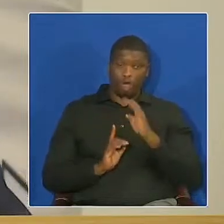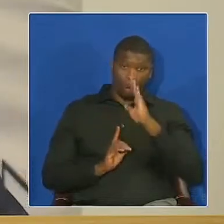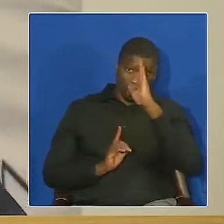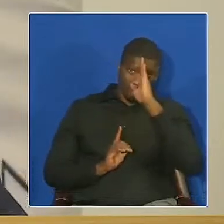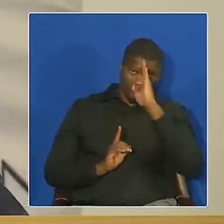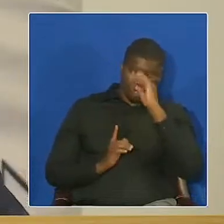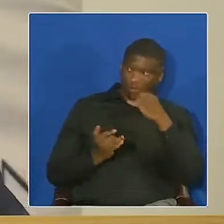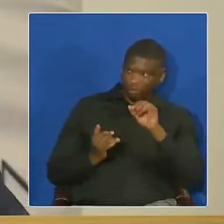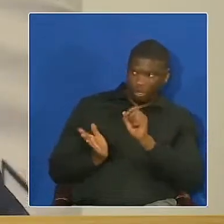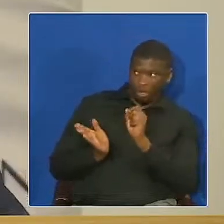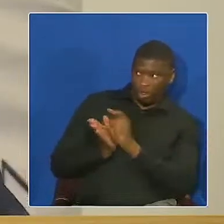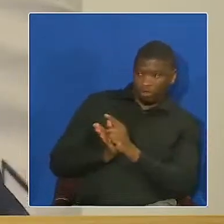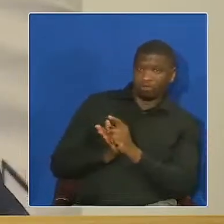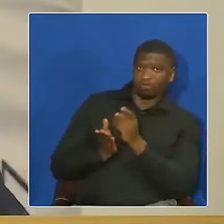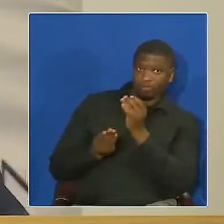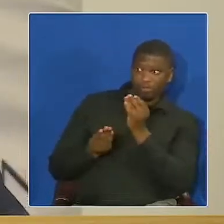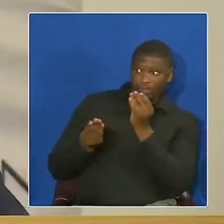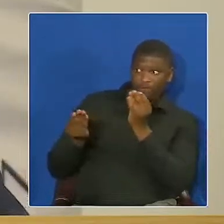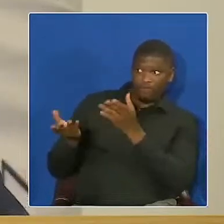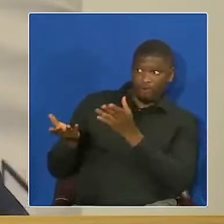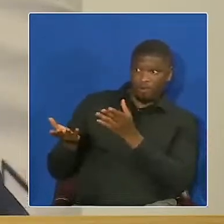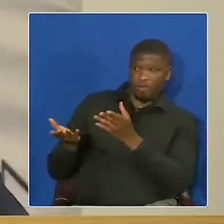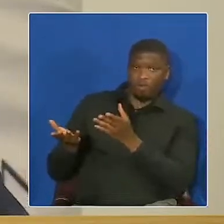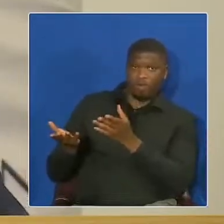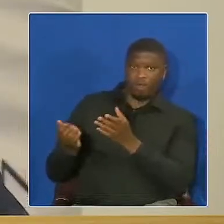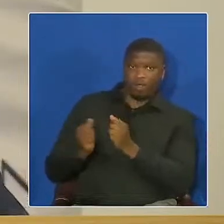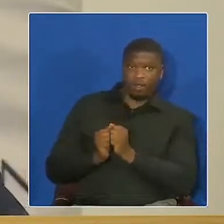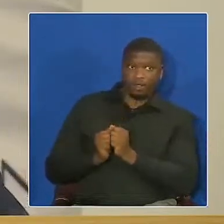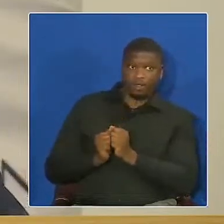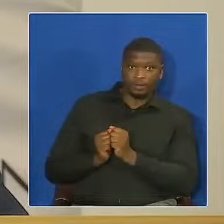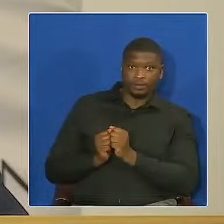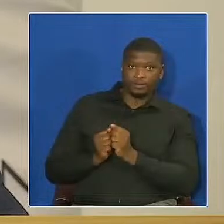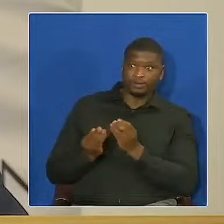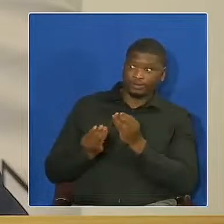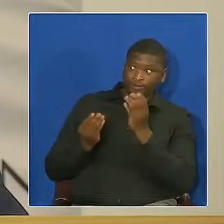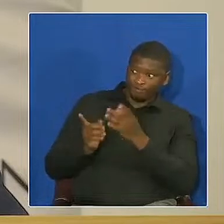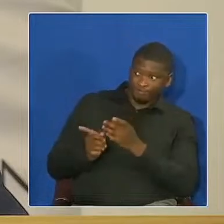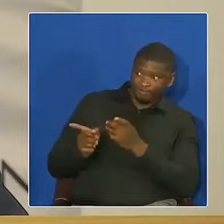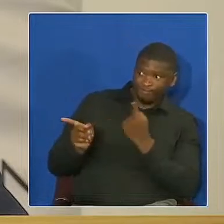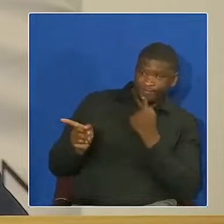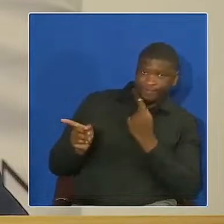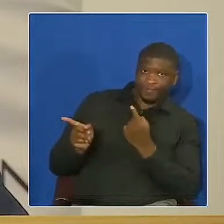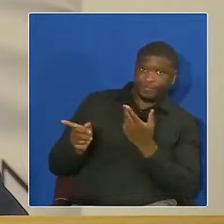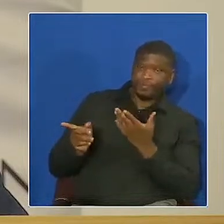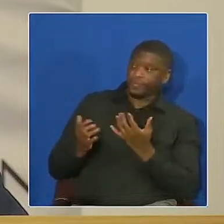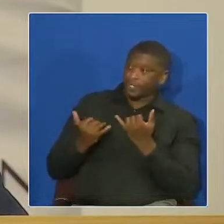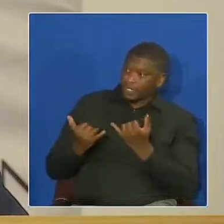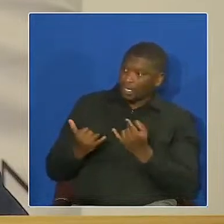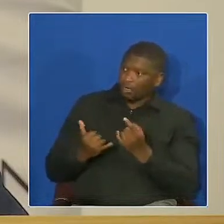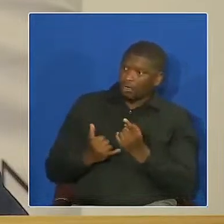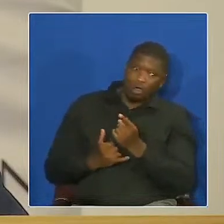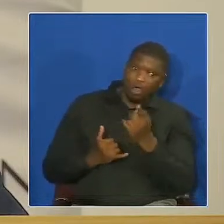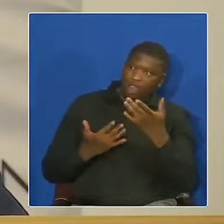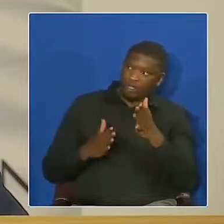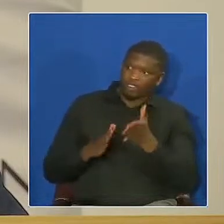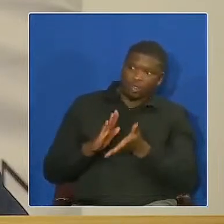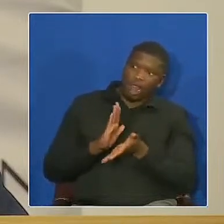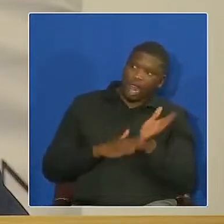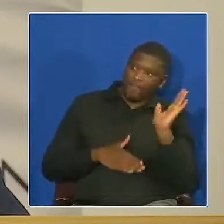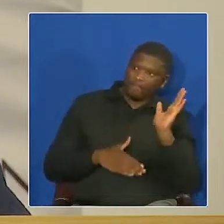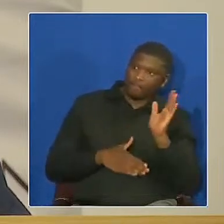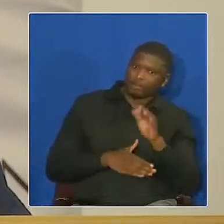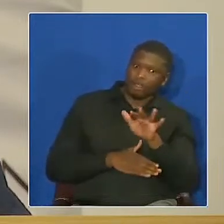Mokhotsi indicating to Mr. Matlala that they just left the